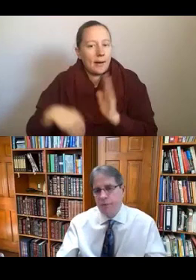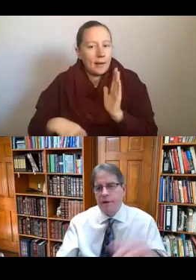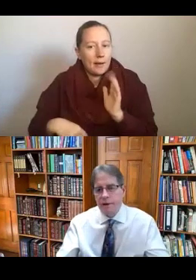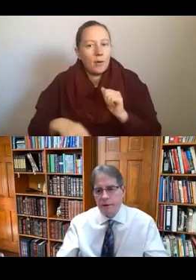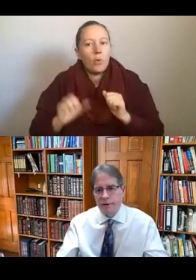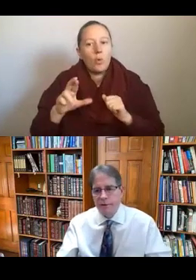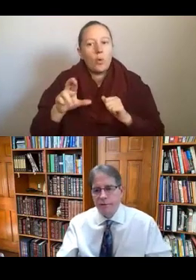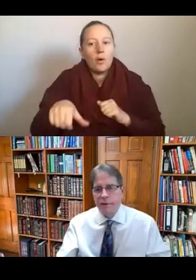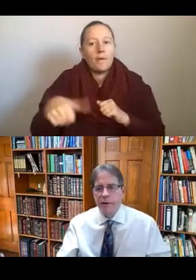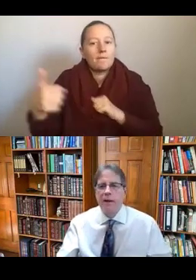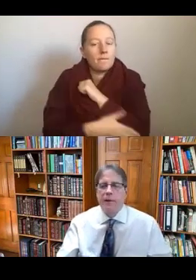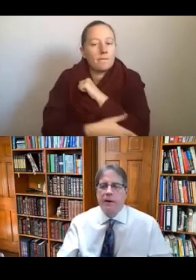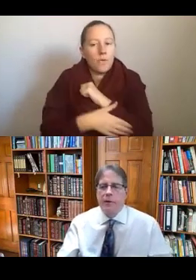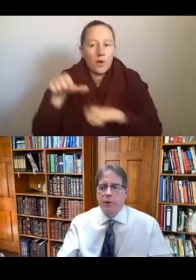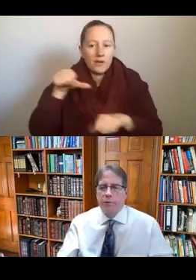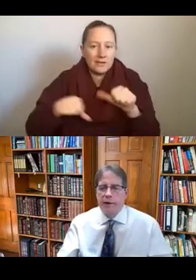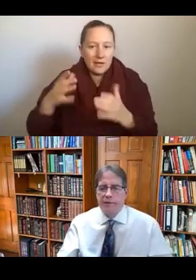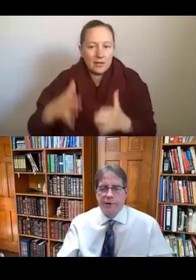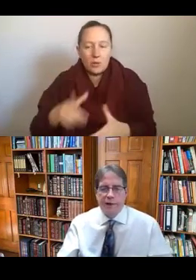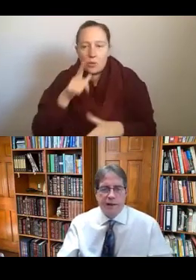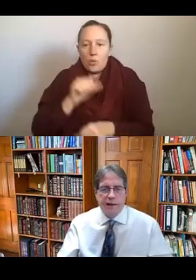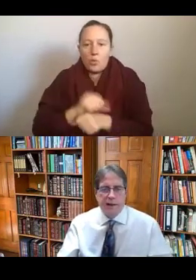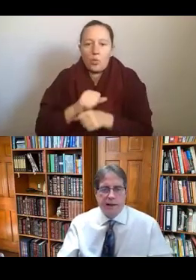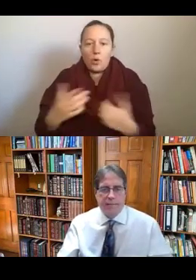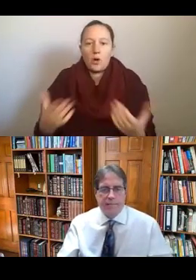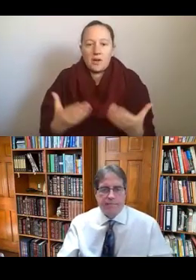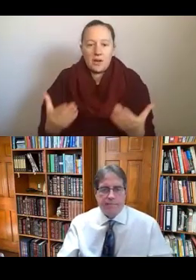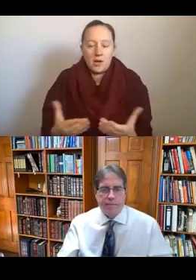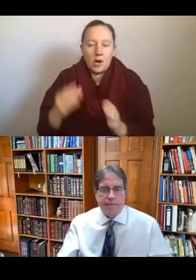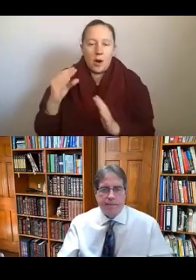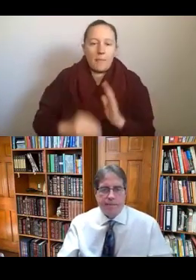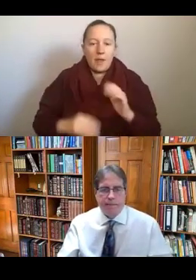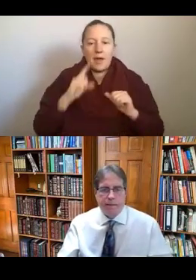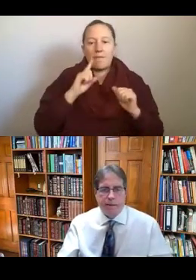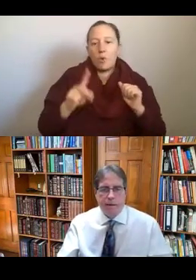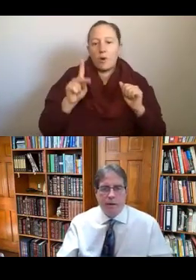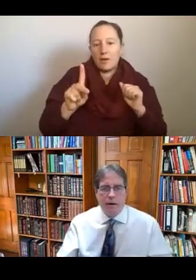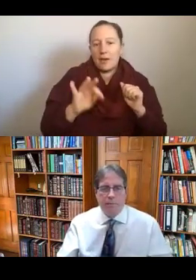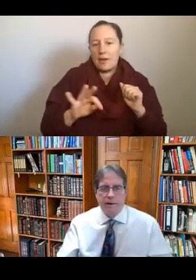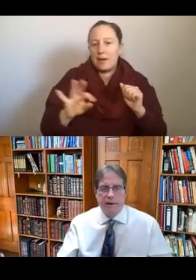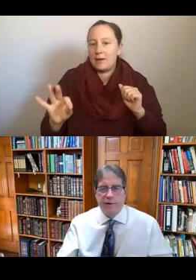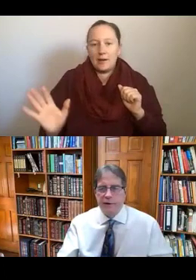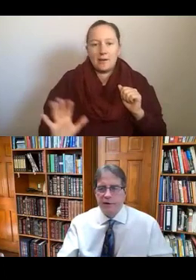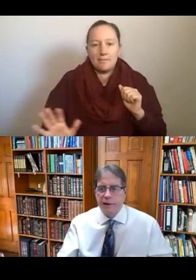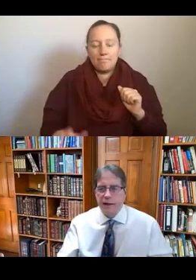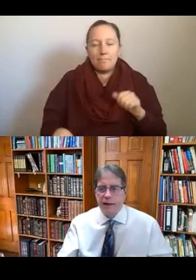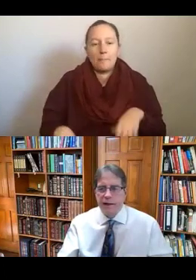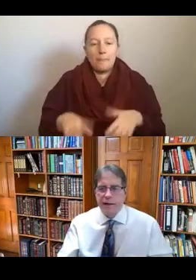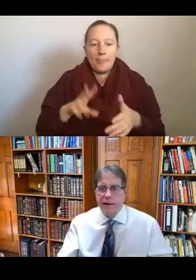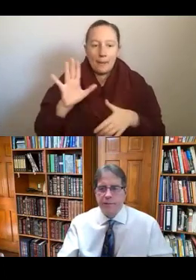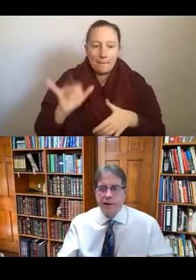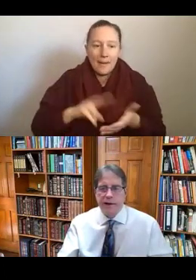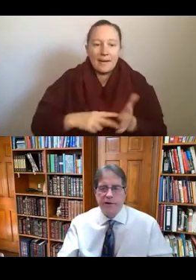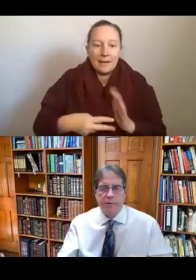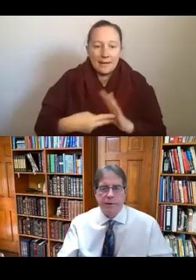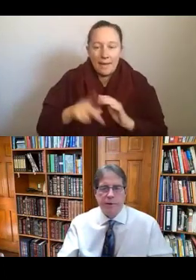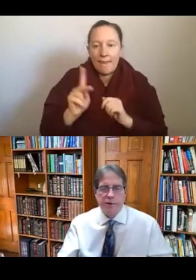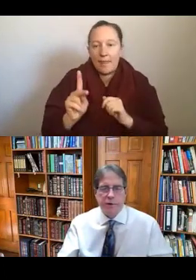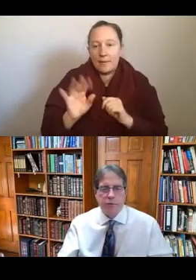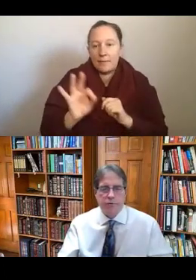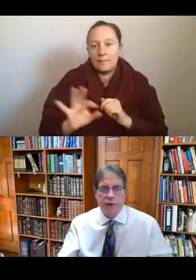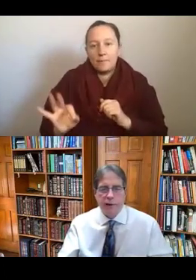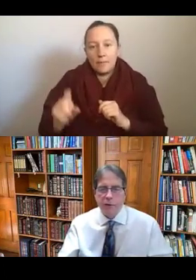scientists working here in the country who are applying for the K99. By definition, a K99 applicant has to